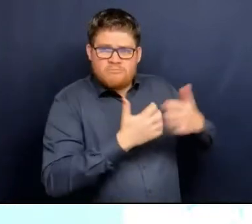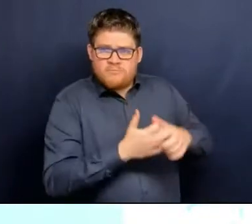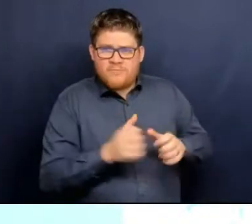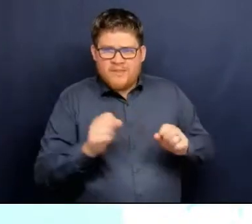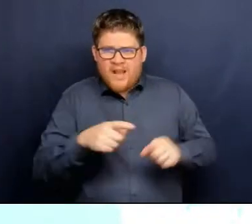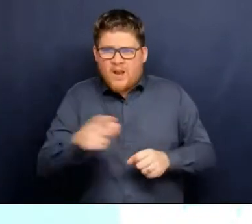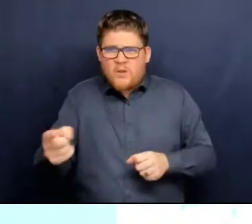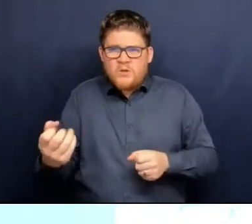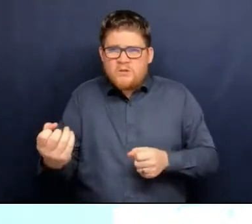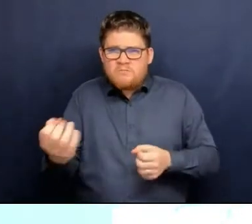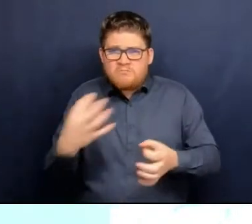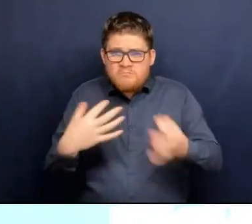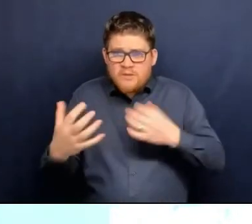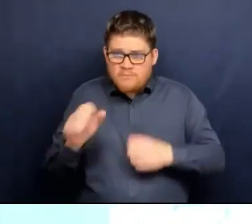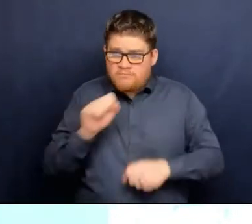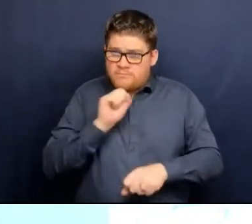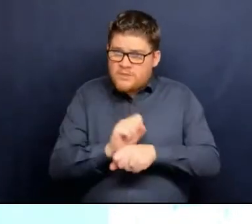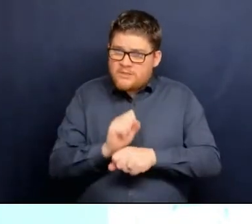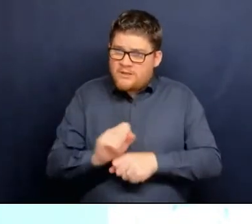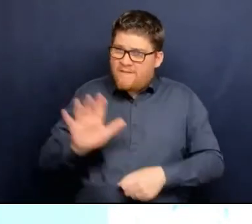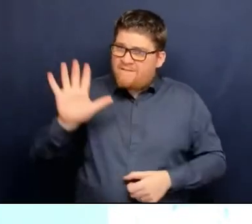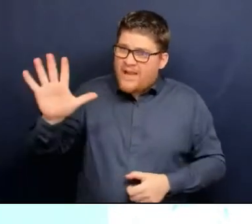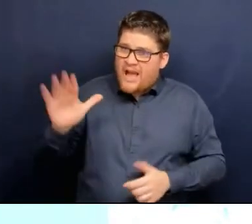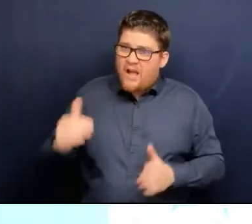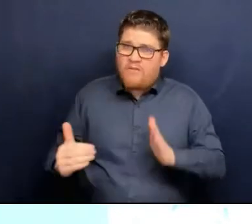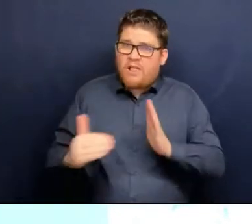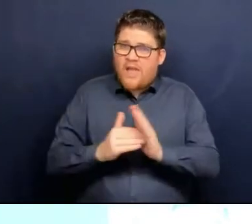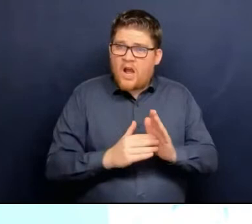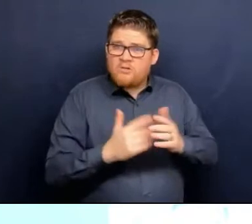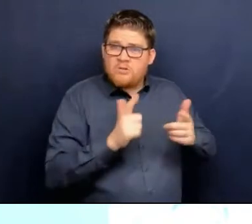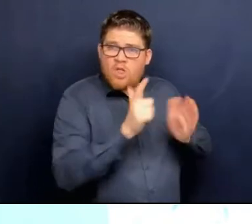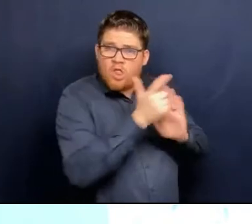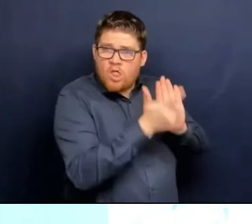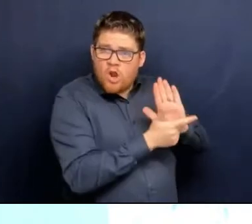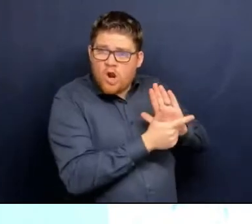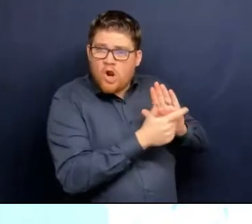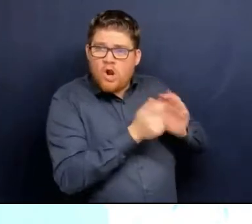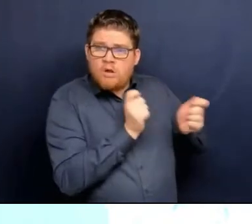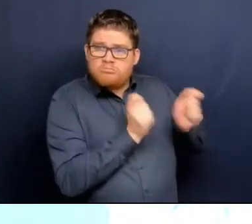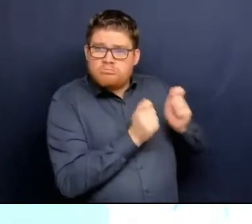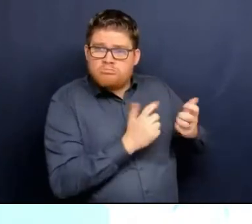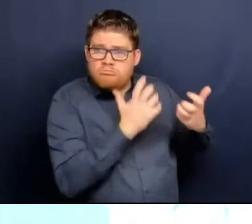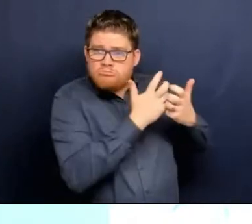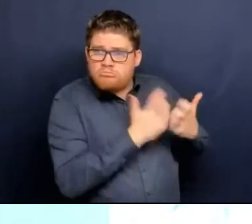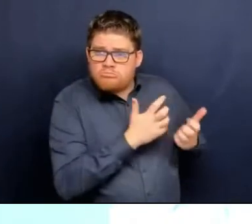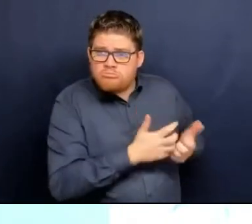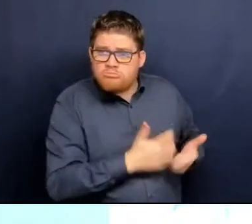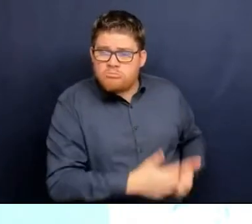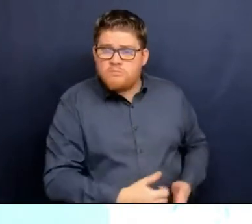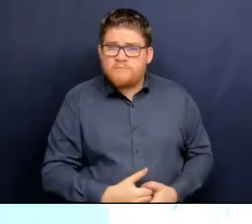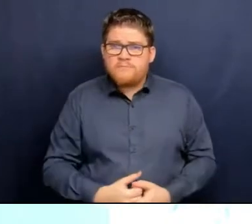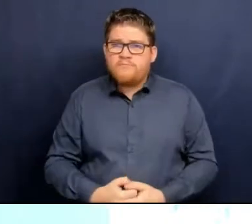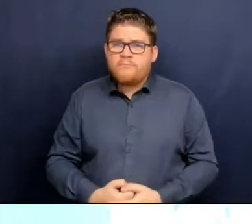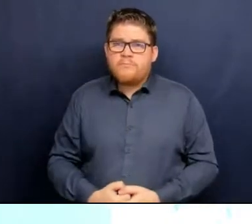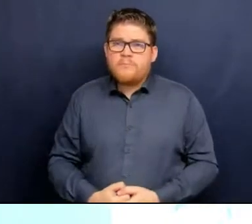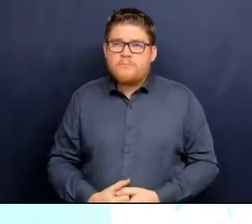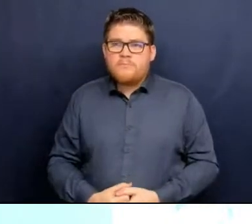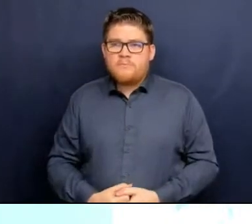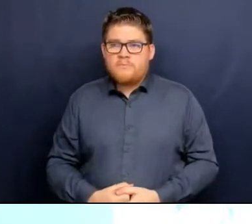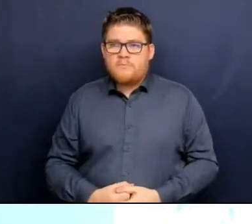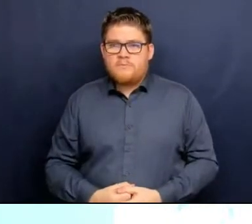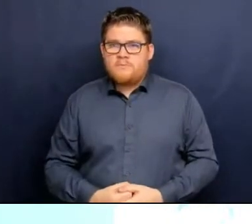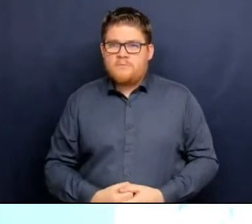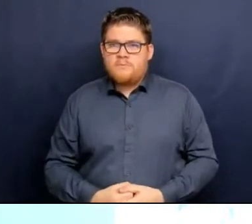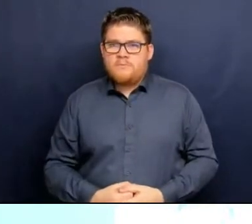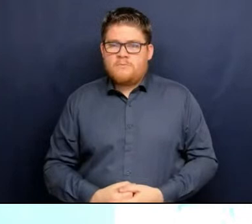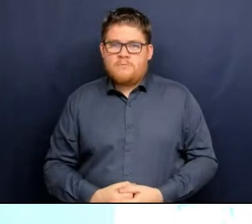timeline as to when all BC laws can be brought into compliance with UNDRIP. Well, thanks very much for the question. One of the things